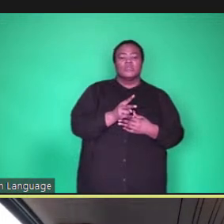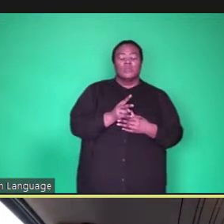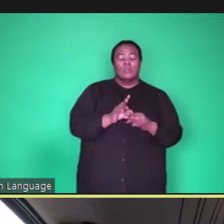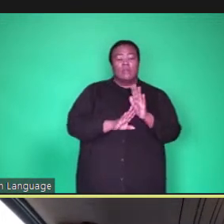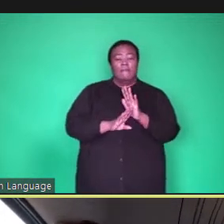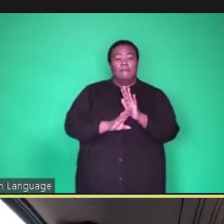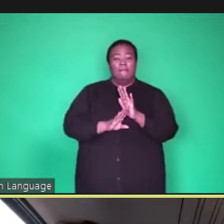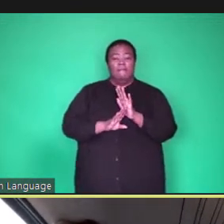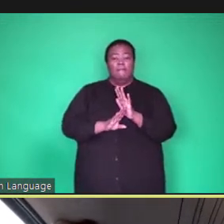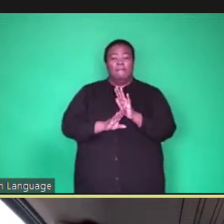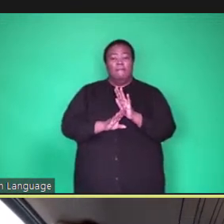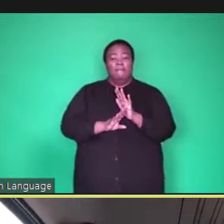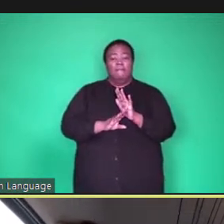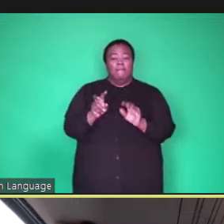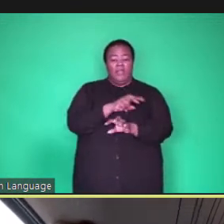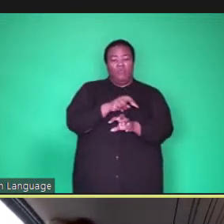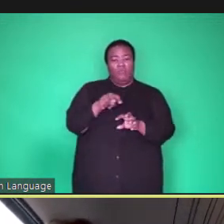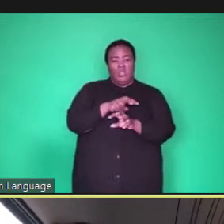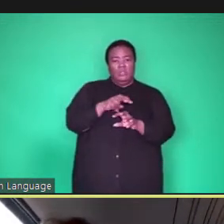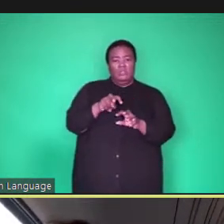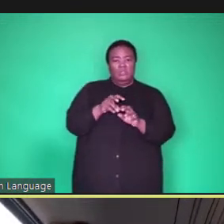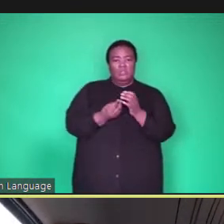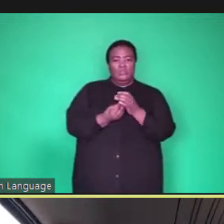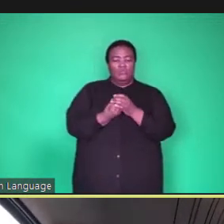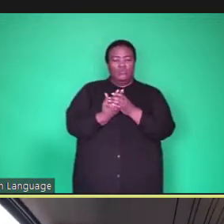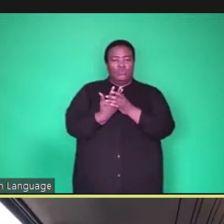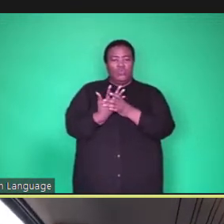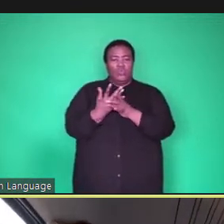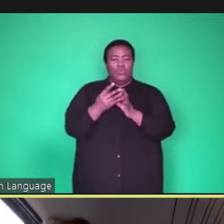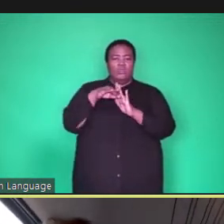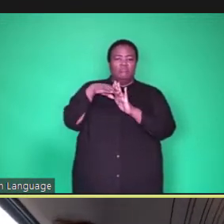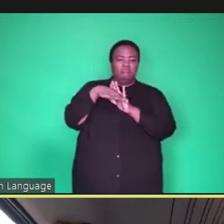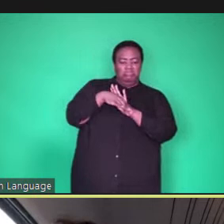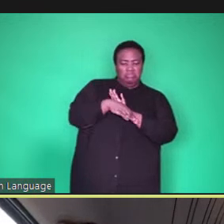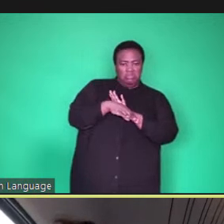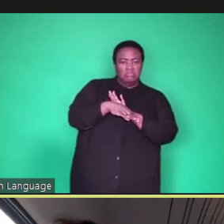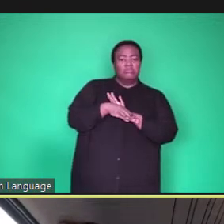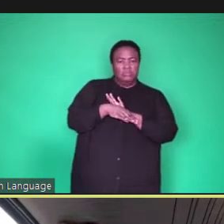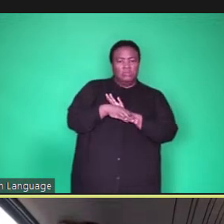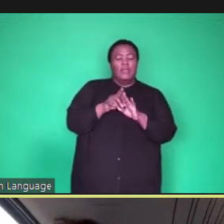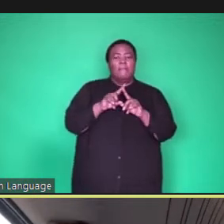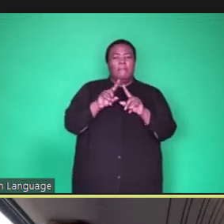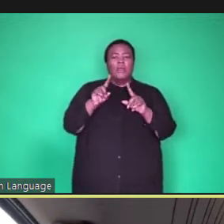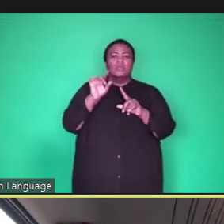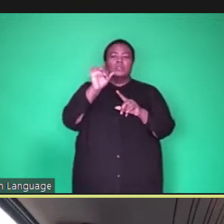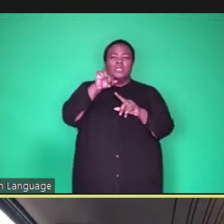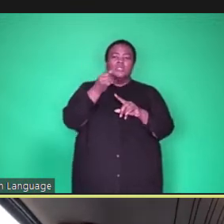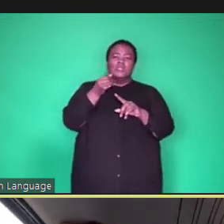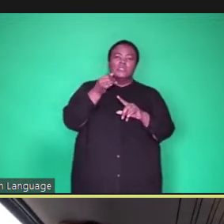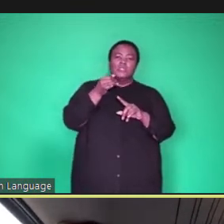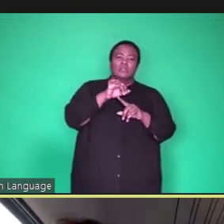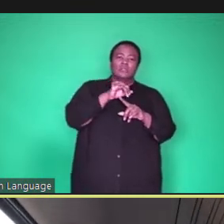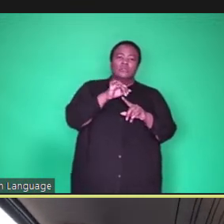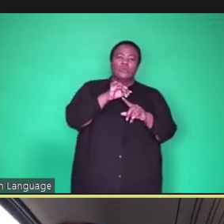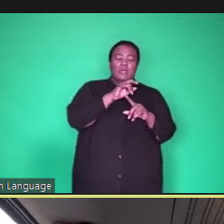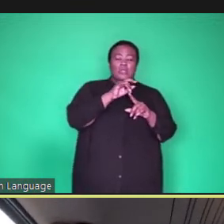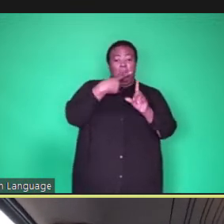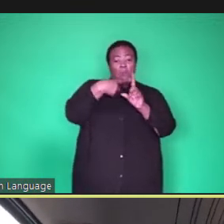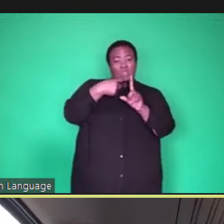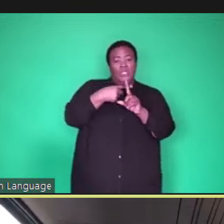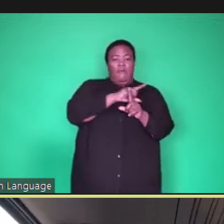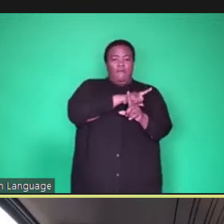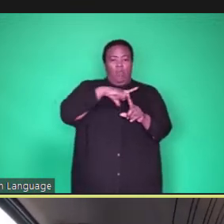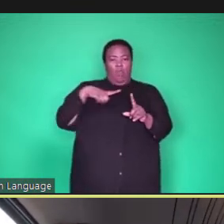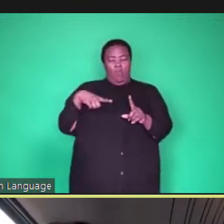is declining, although it was positive longer than in other parts